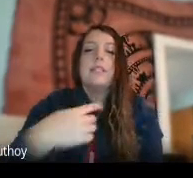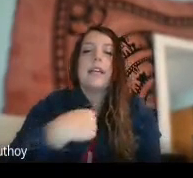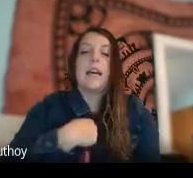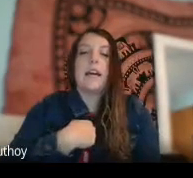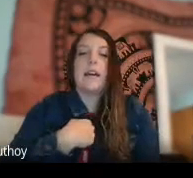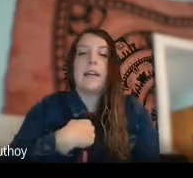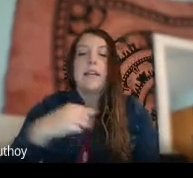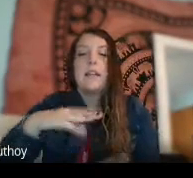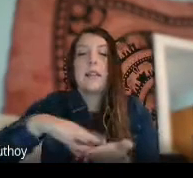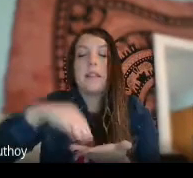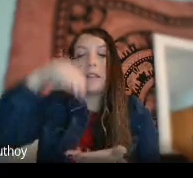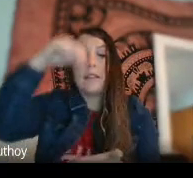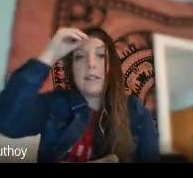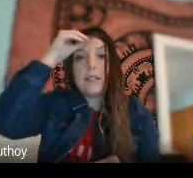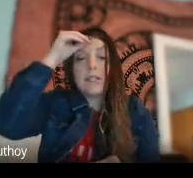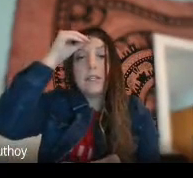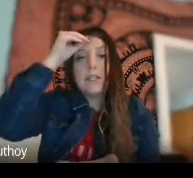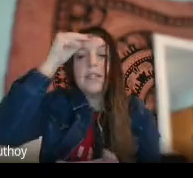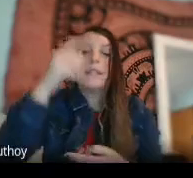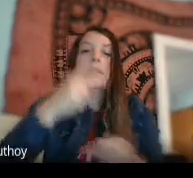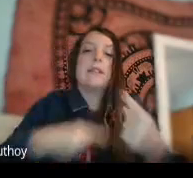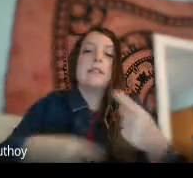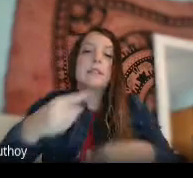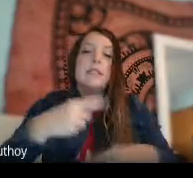So you can say, I learn